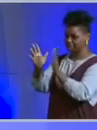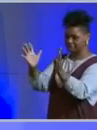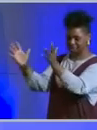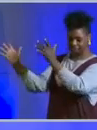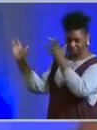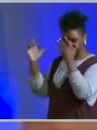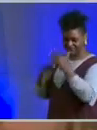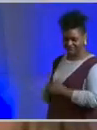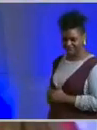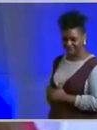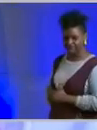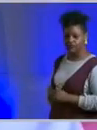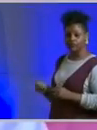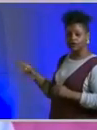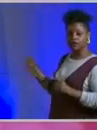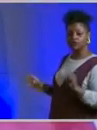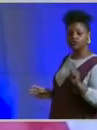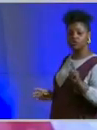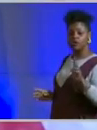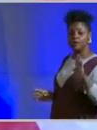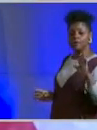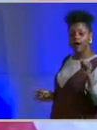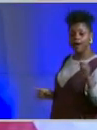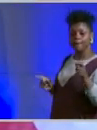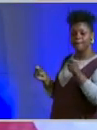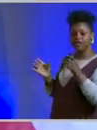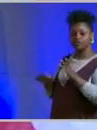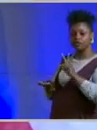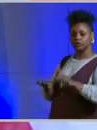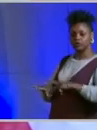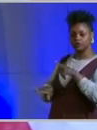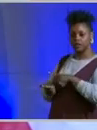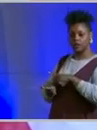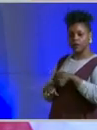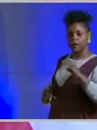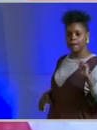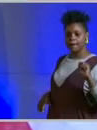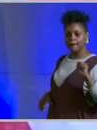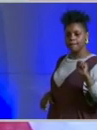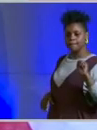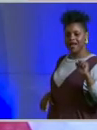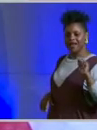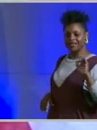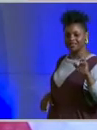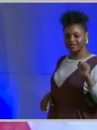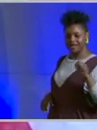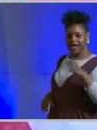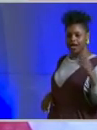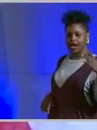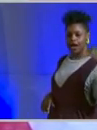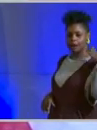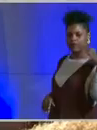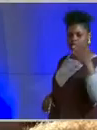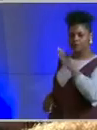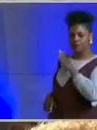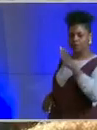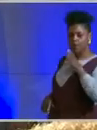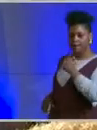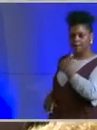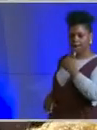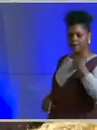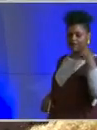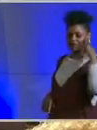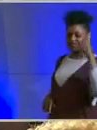And Sheila Miller, who is both the managing principal at Madison Capital Advisors and a board member at the DC Housing Finance Agency.